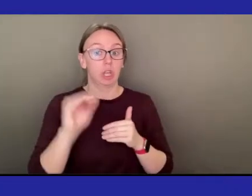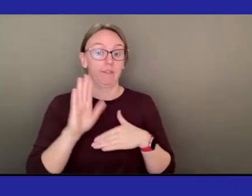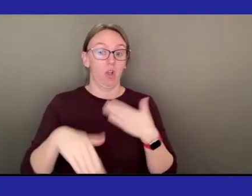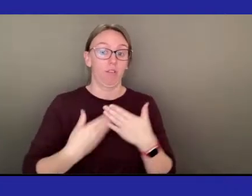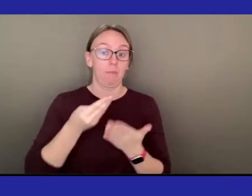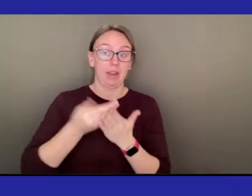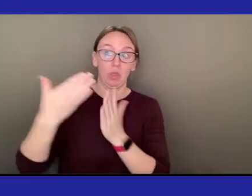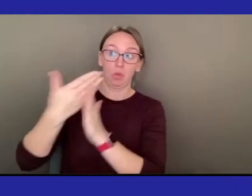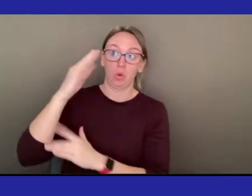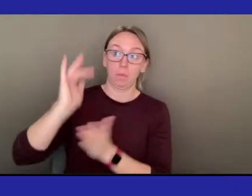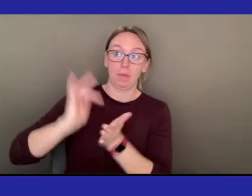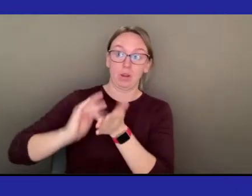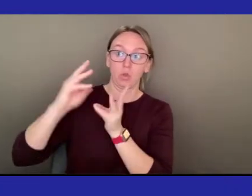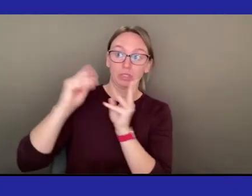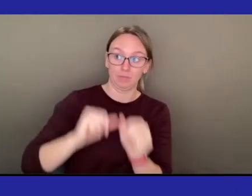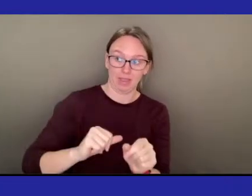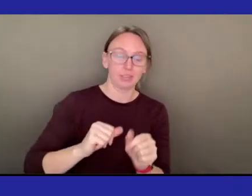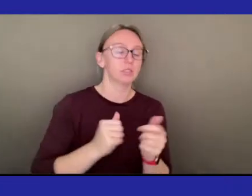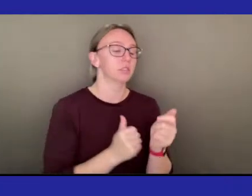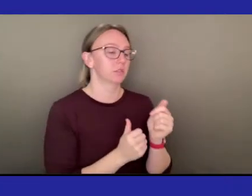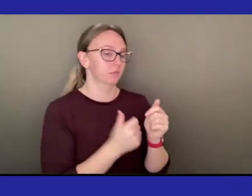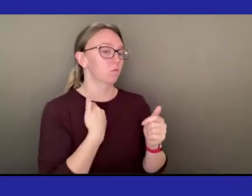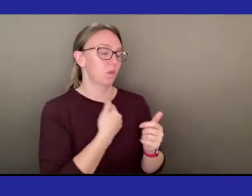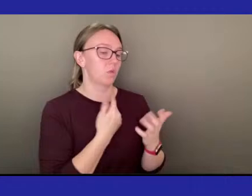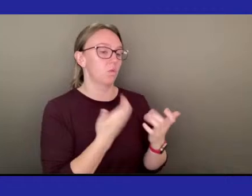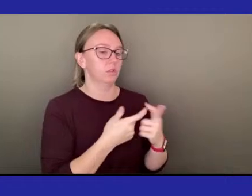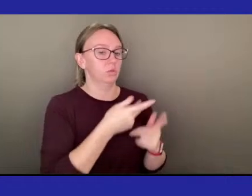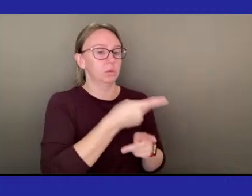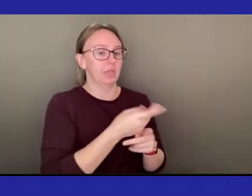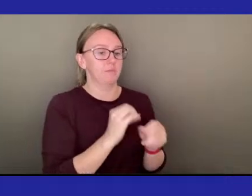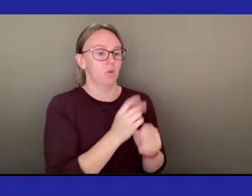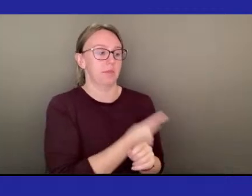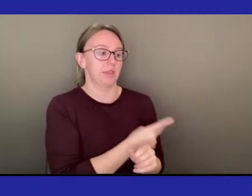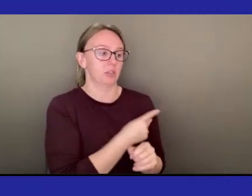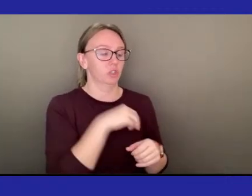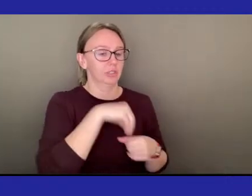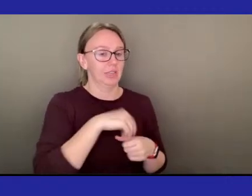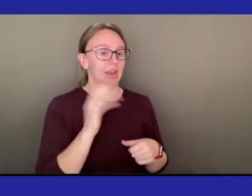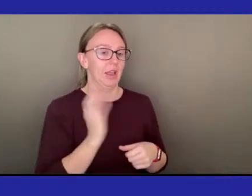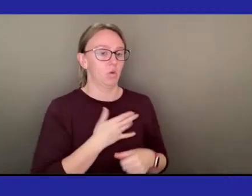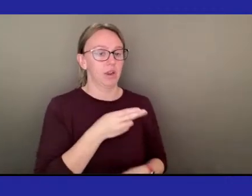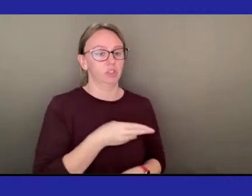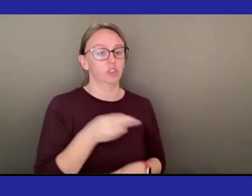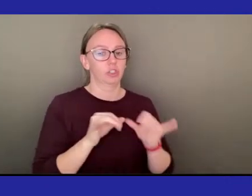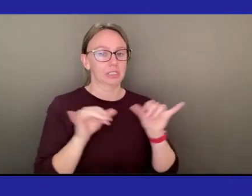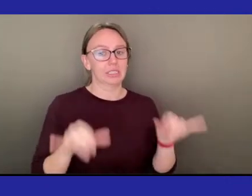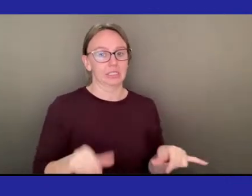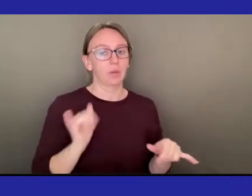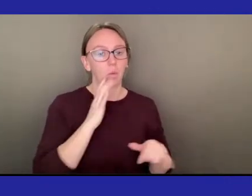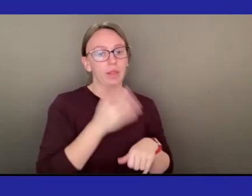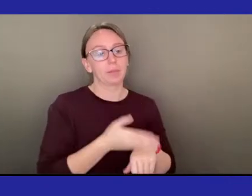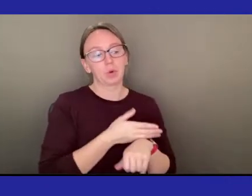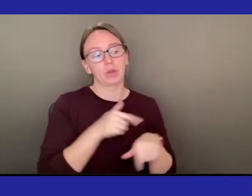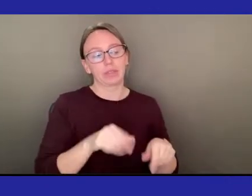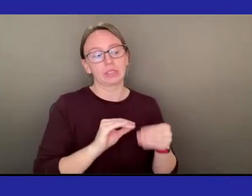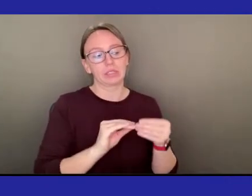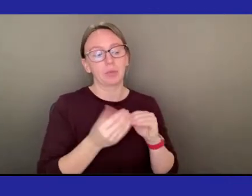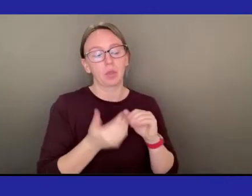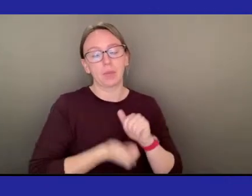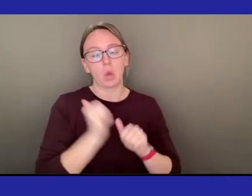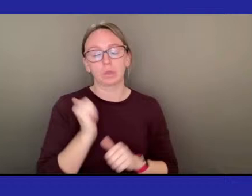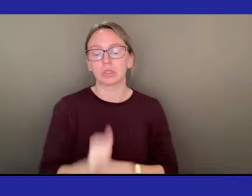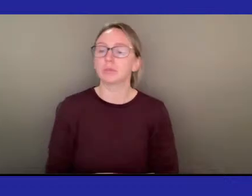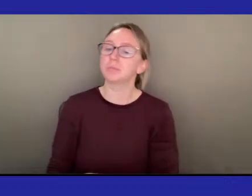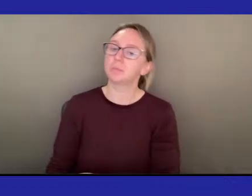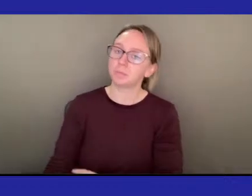spend. So really keeping more patients inside the H&H system will improve this metric the most. Okay. That was the